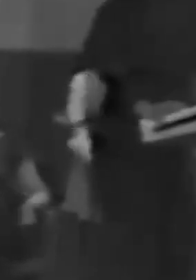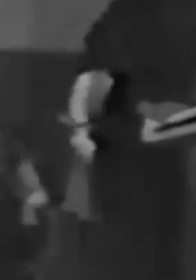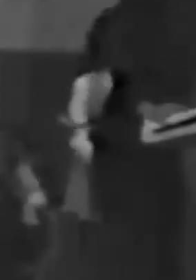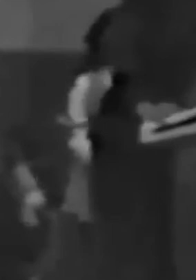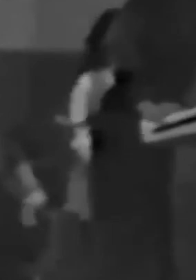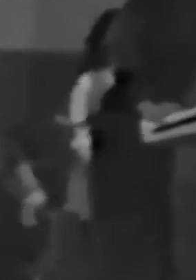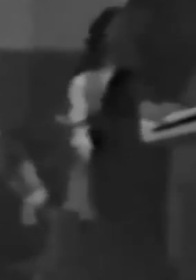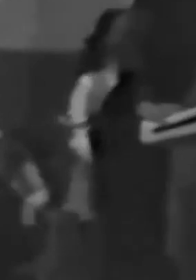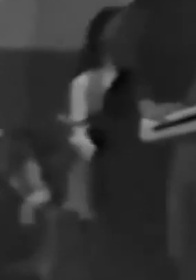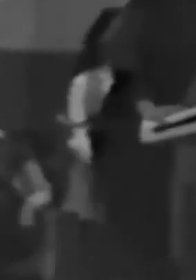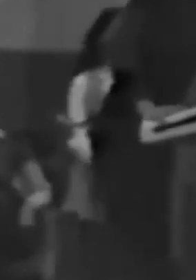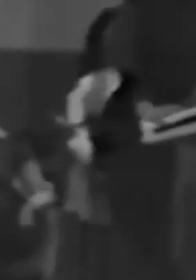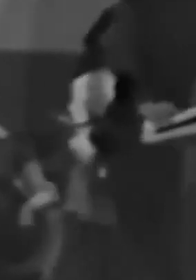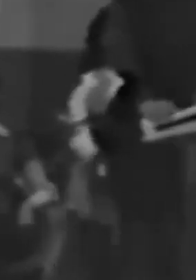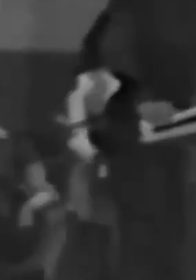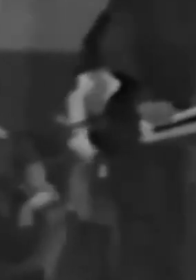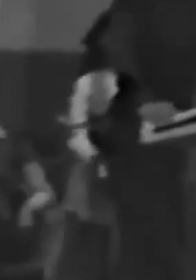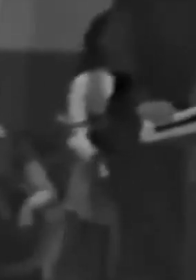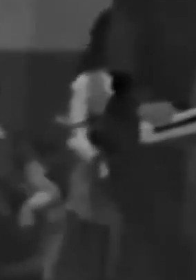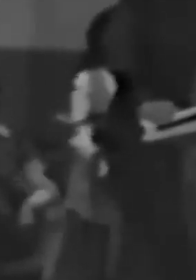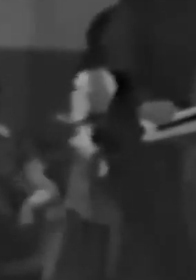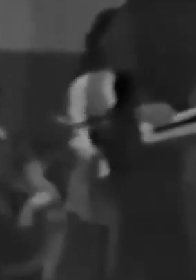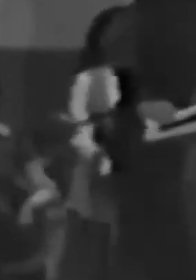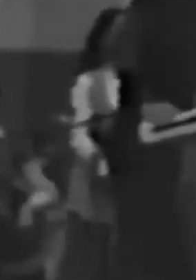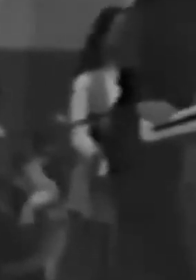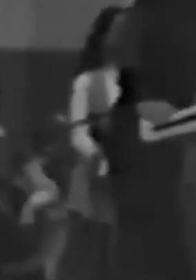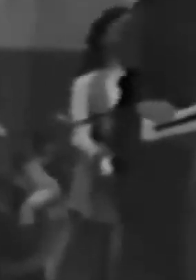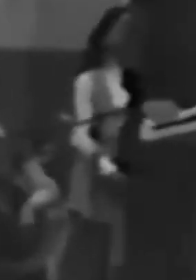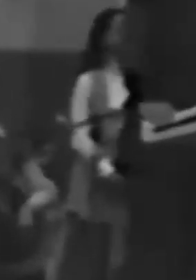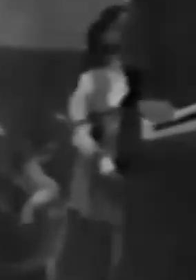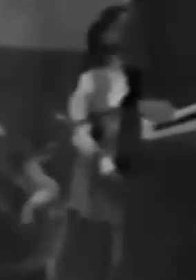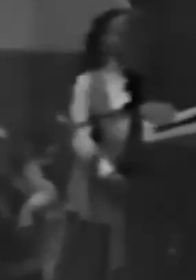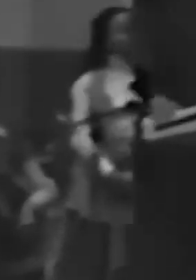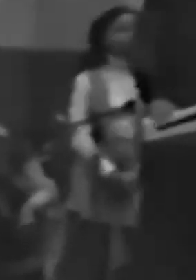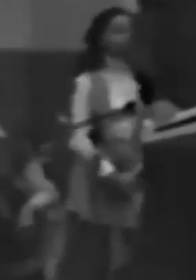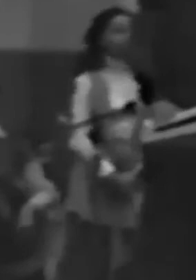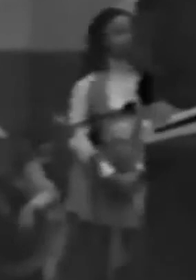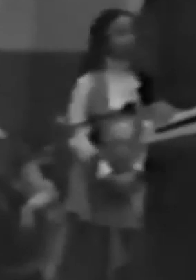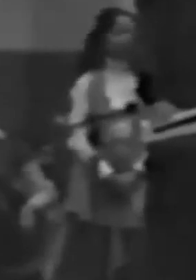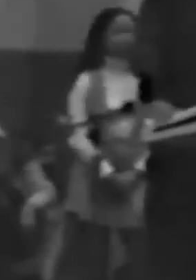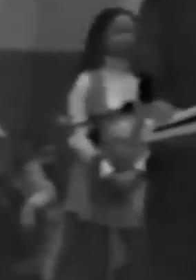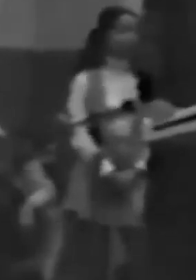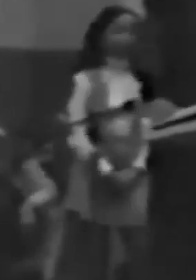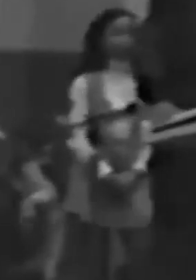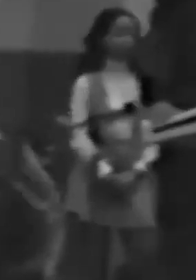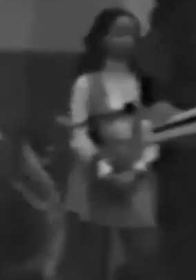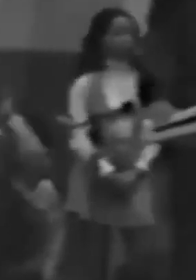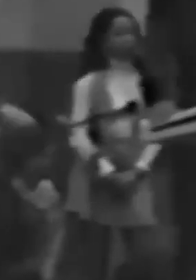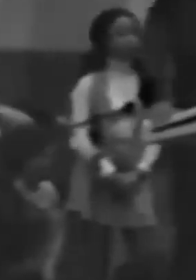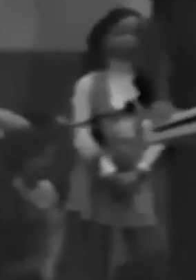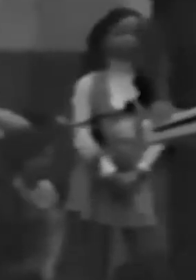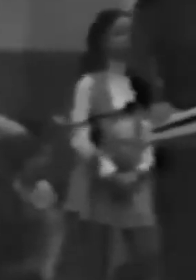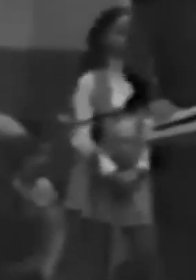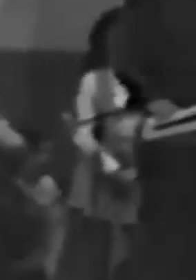We have to begin to understand that all of these things affect all of us. And we have to talk